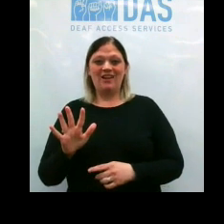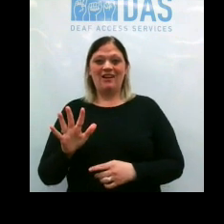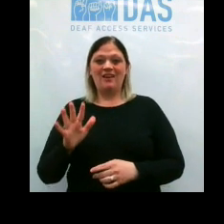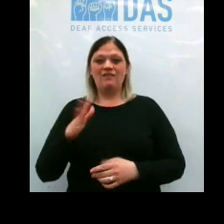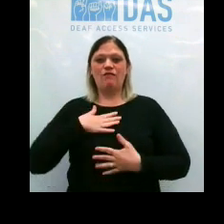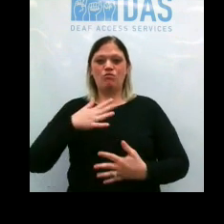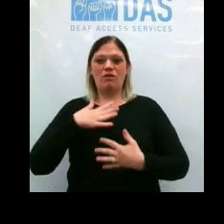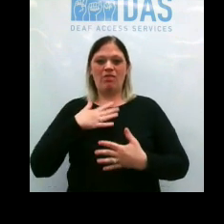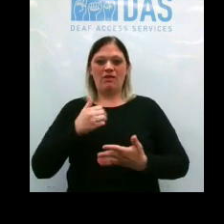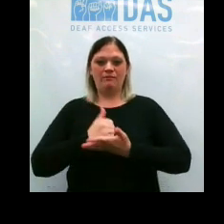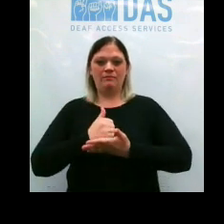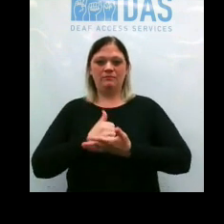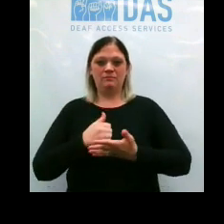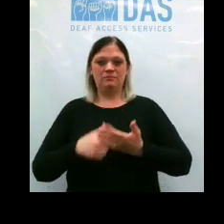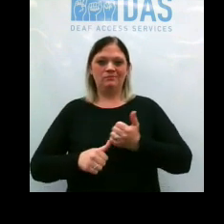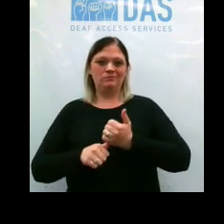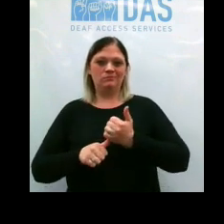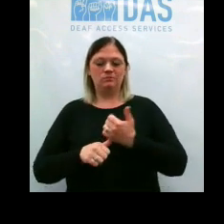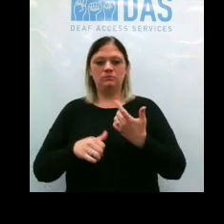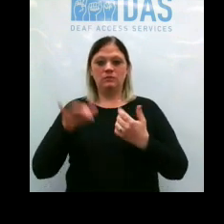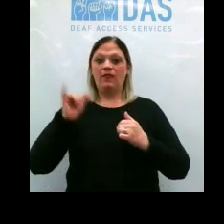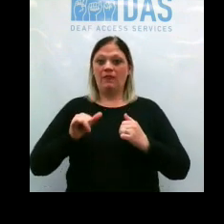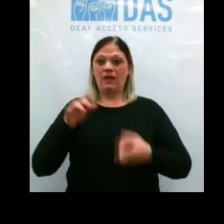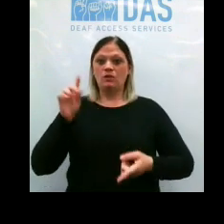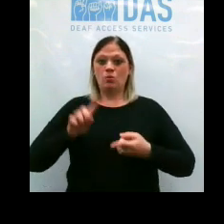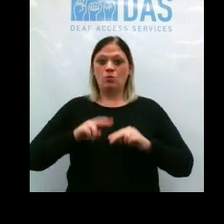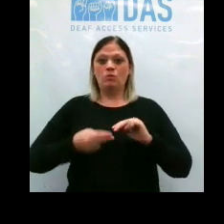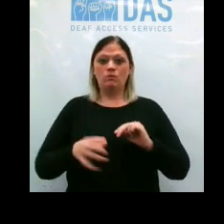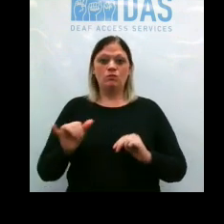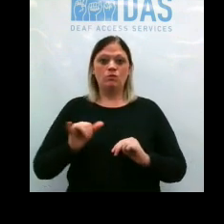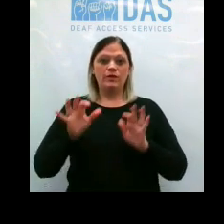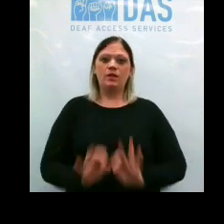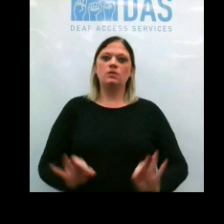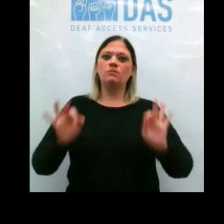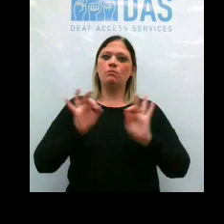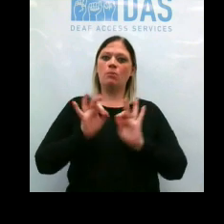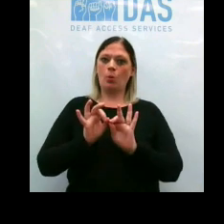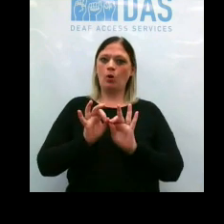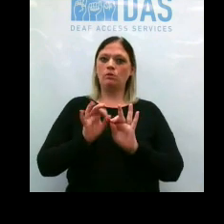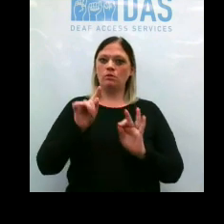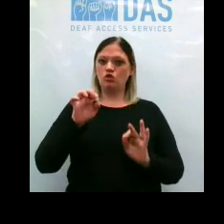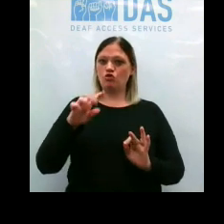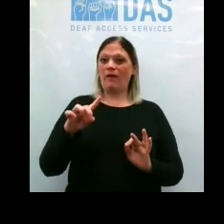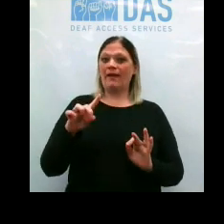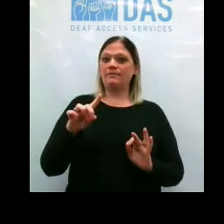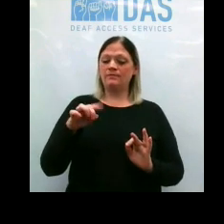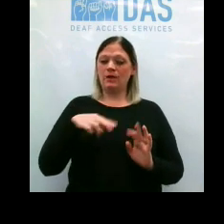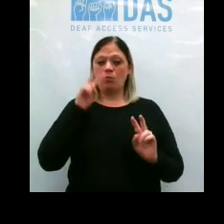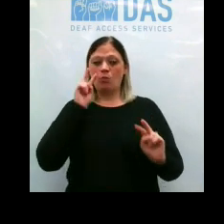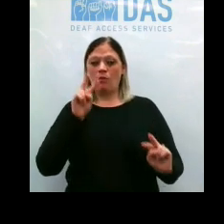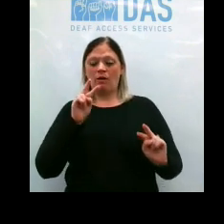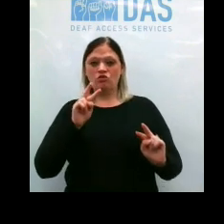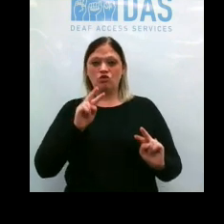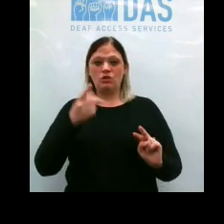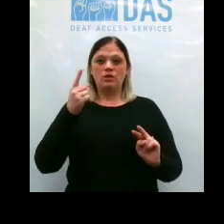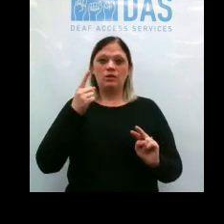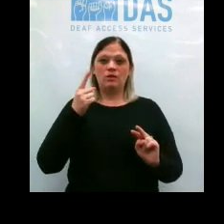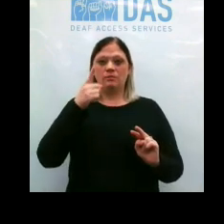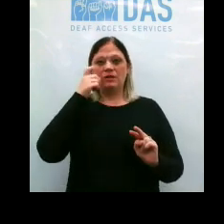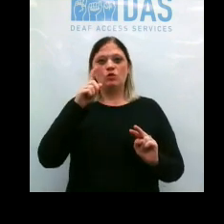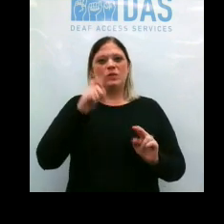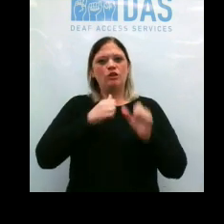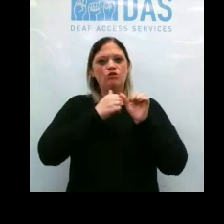airway assist. That is also down, so that's a very important trend factor that we're keeping a look at as it pertains to reopening of our